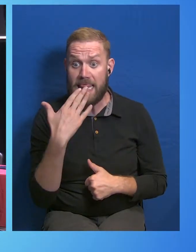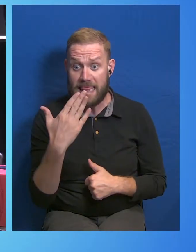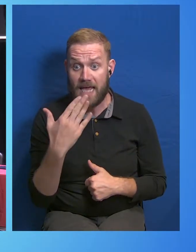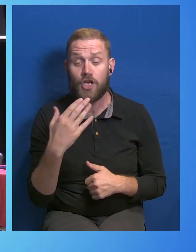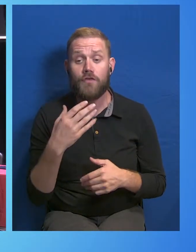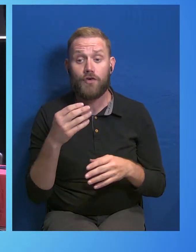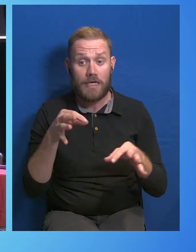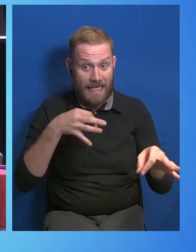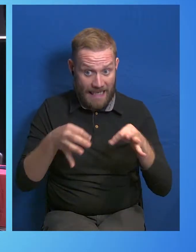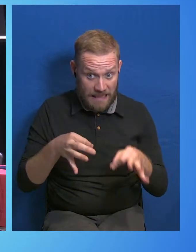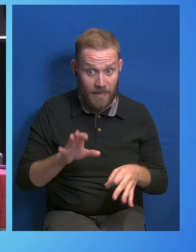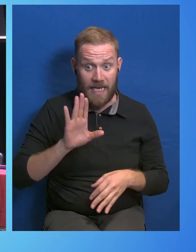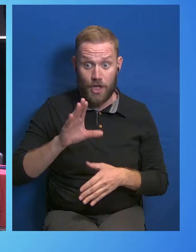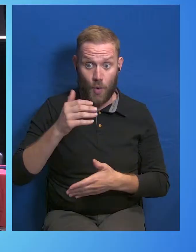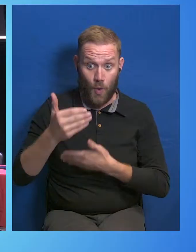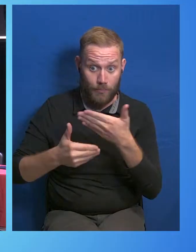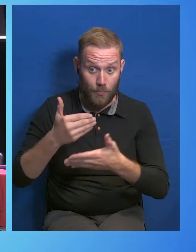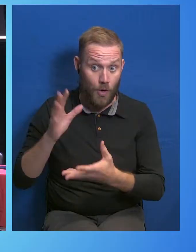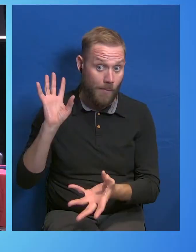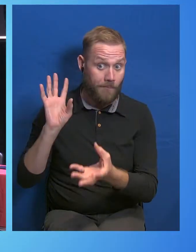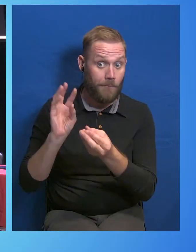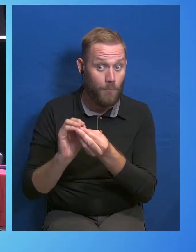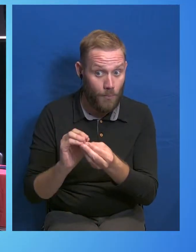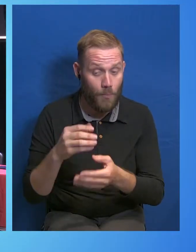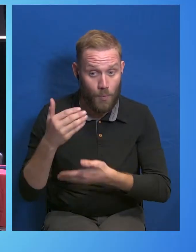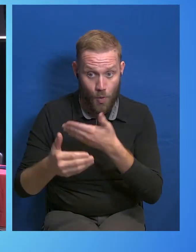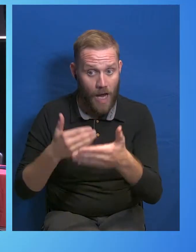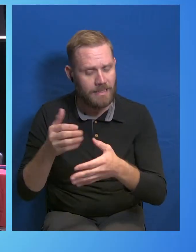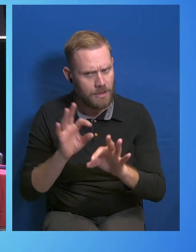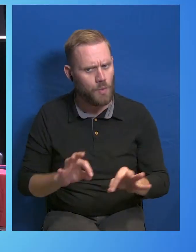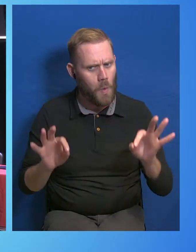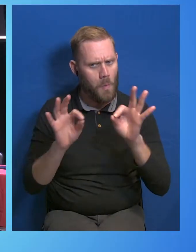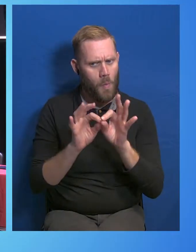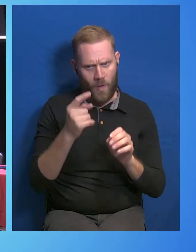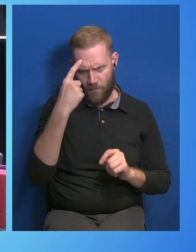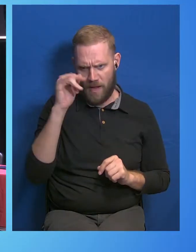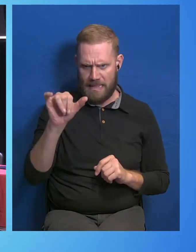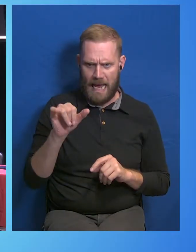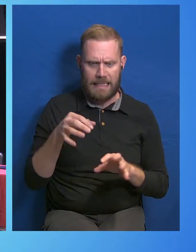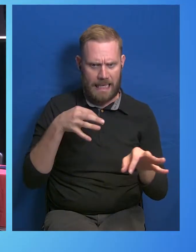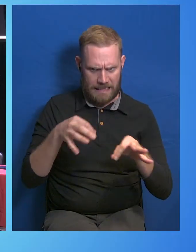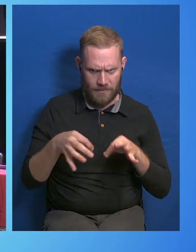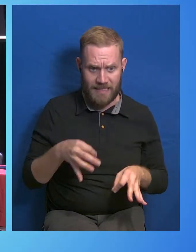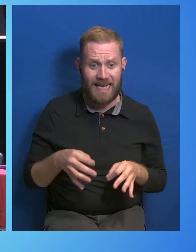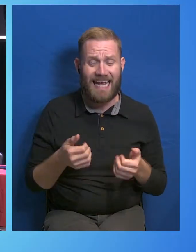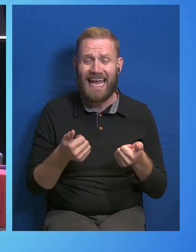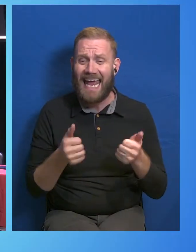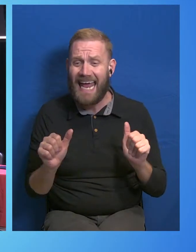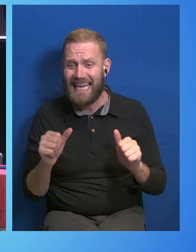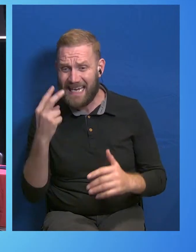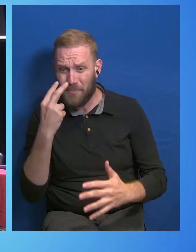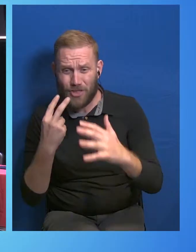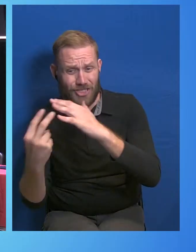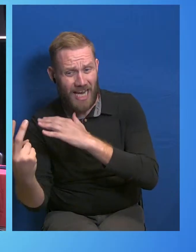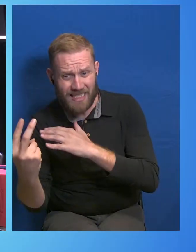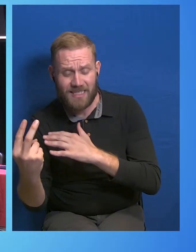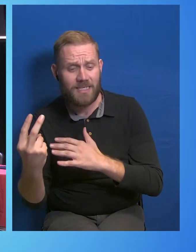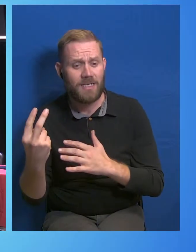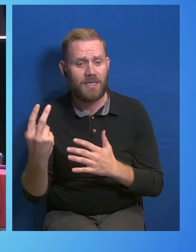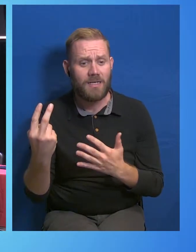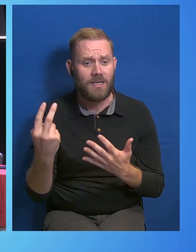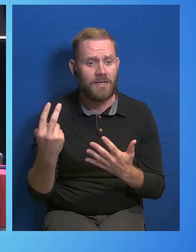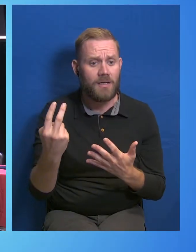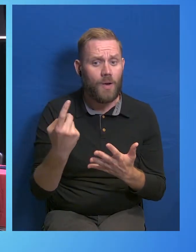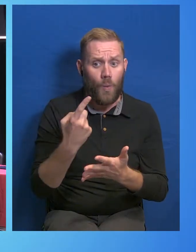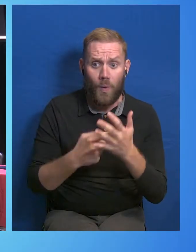your process. That's really useful and important. Are there any projections as to what kind of revenue